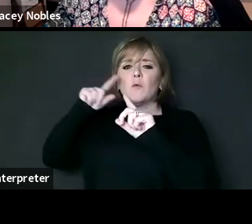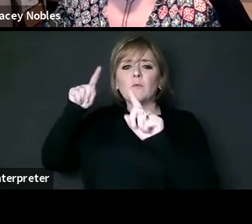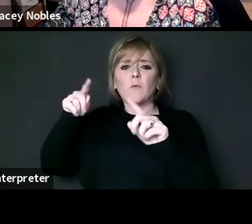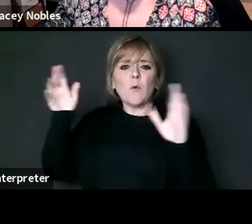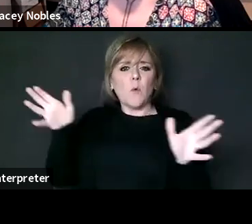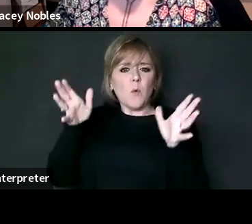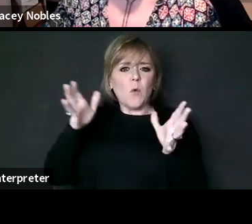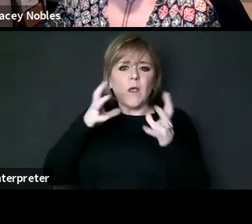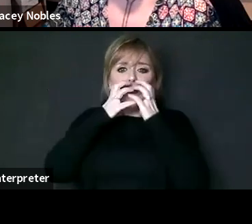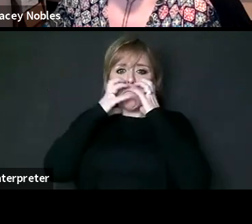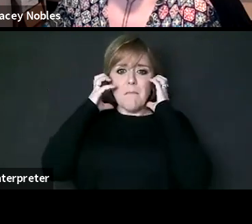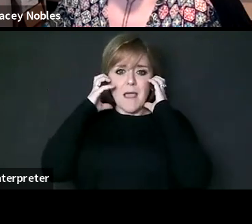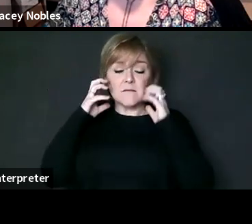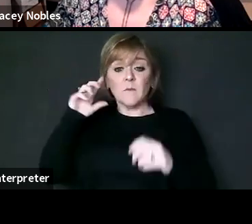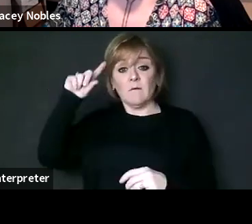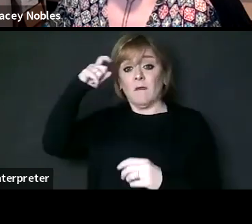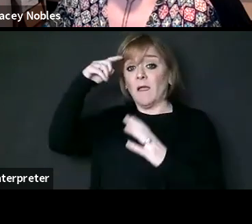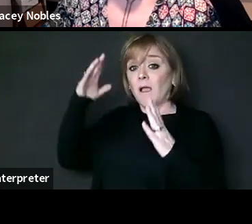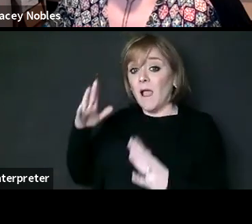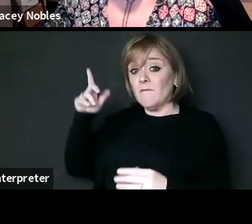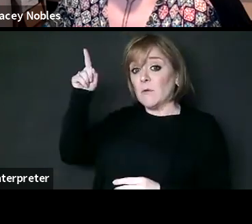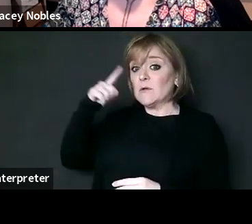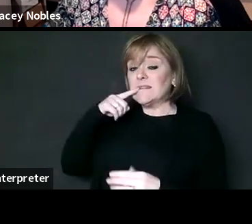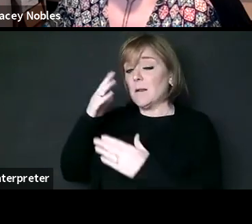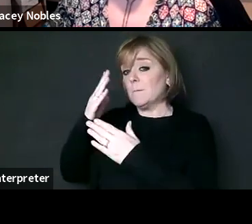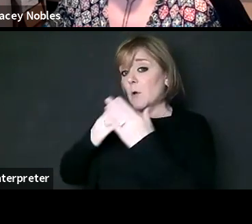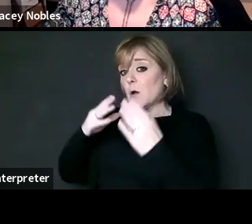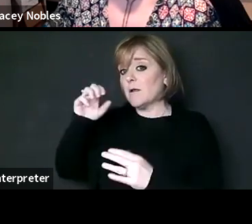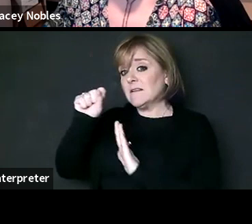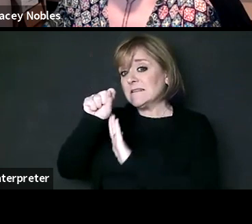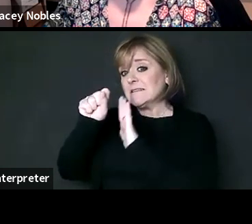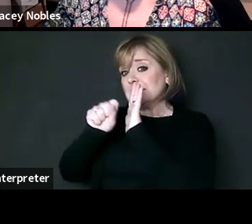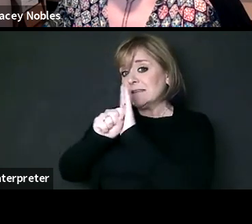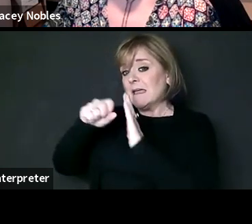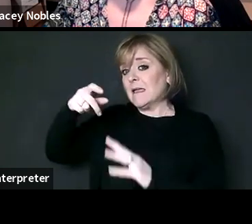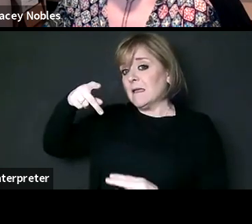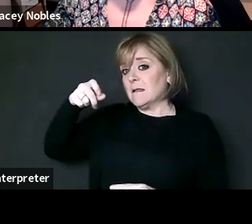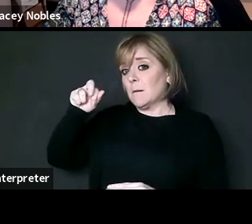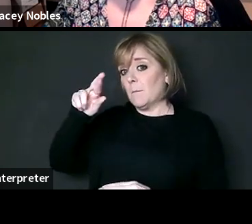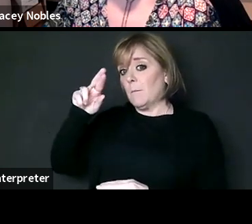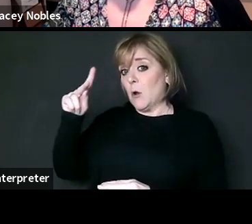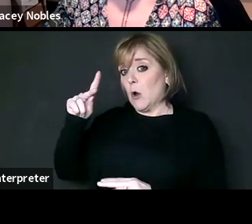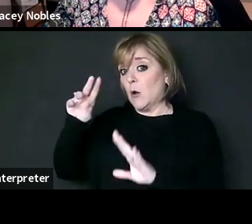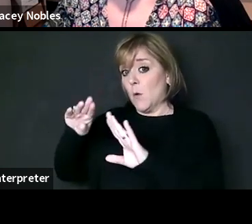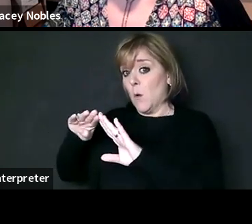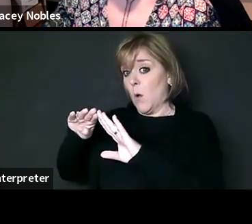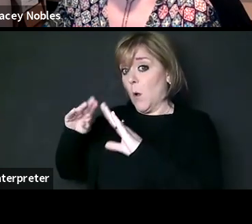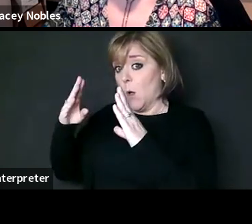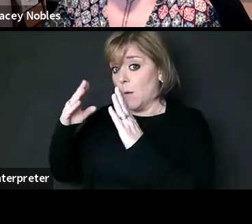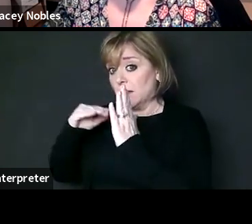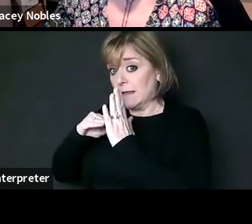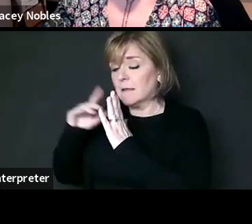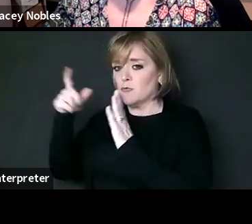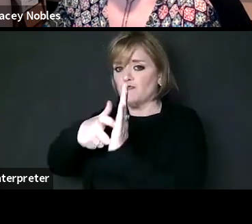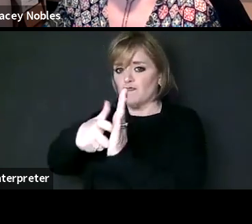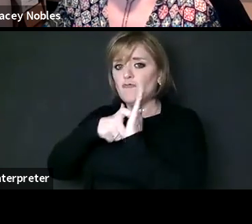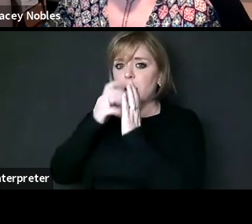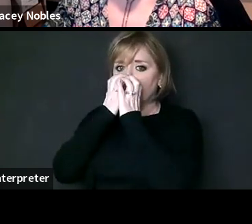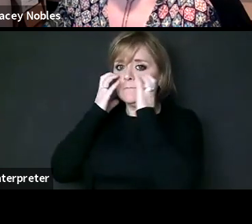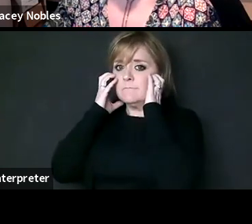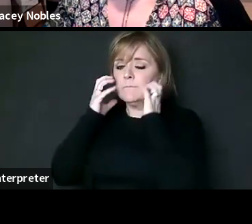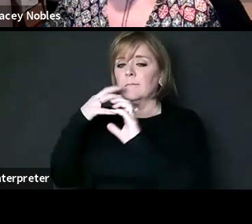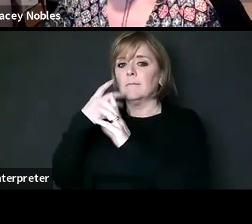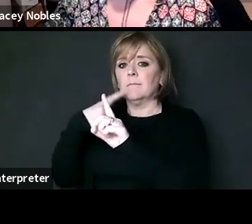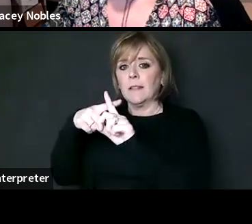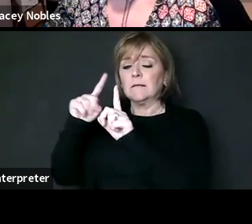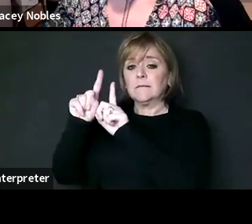of Texas also said that part of the state park reopening requires mask wearing and social distancing, that is. In Lubbock,